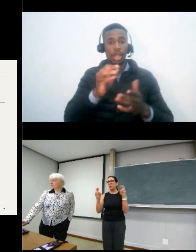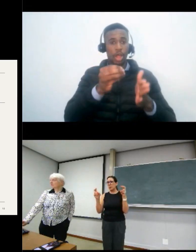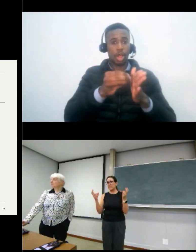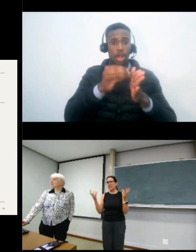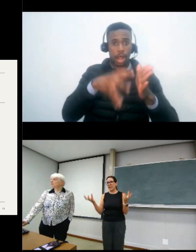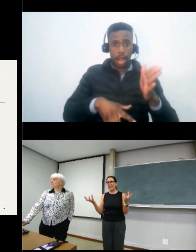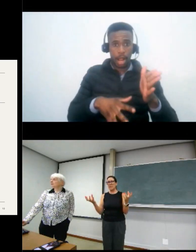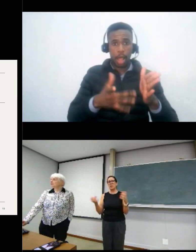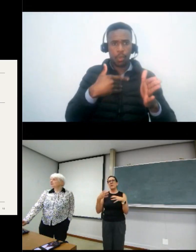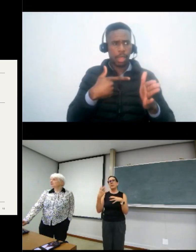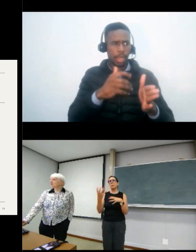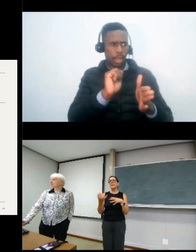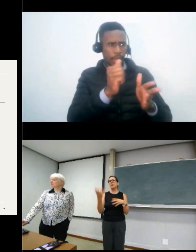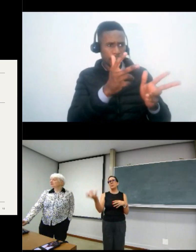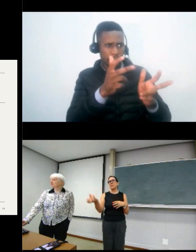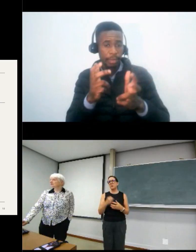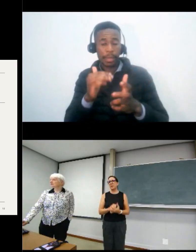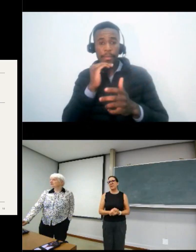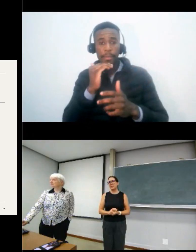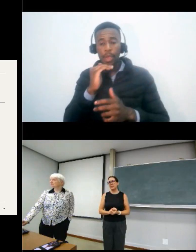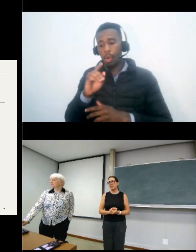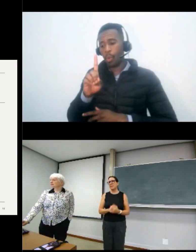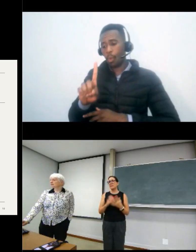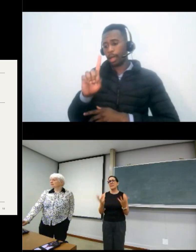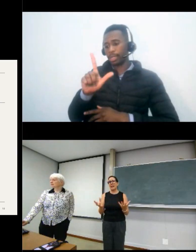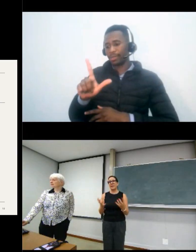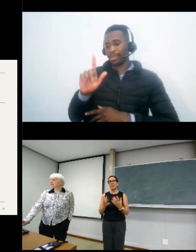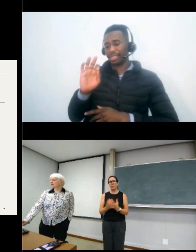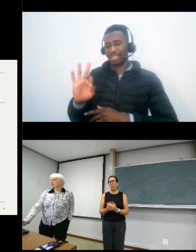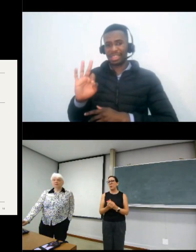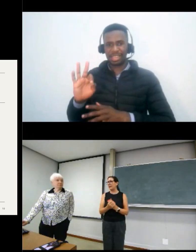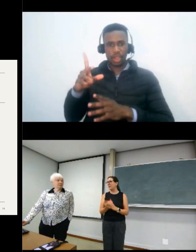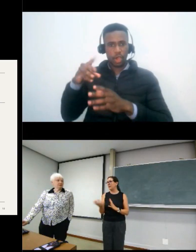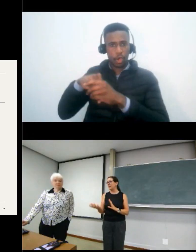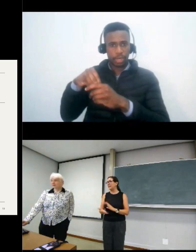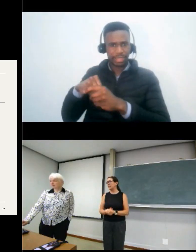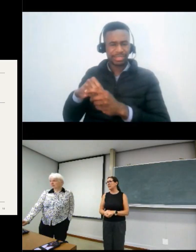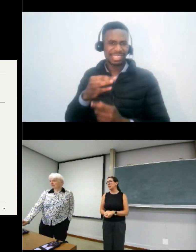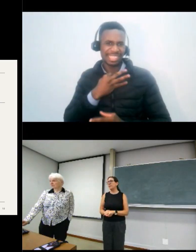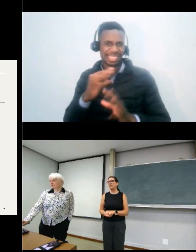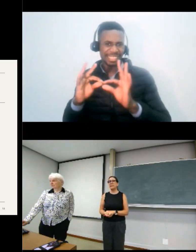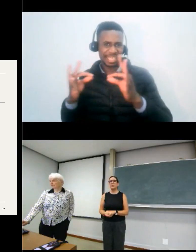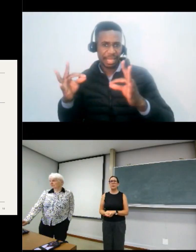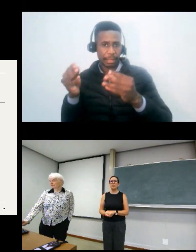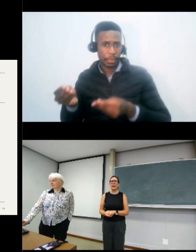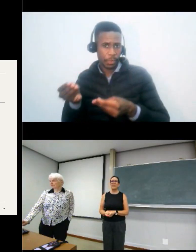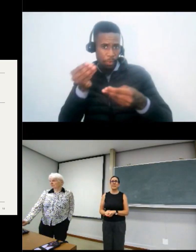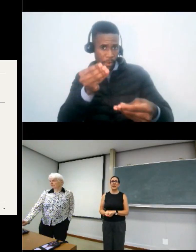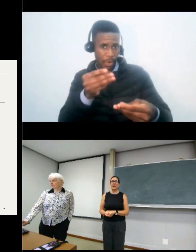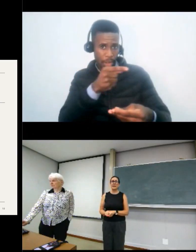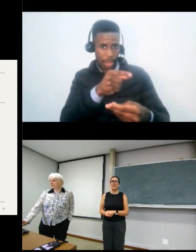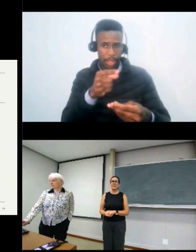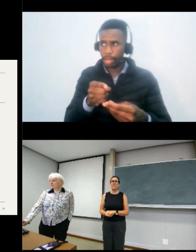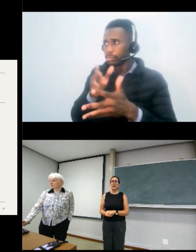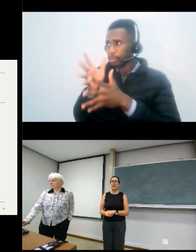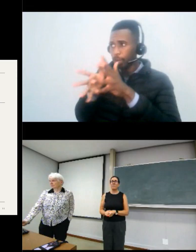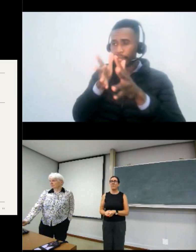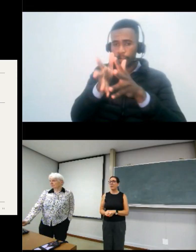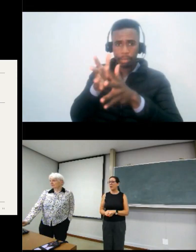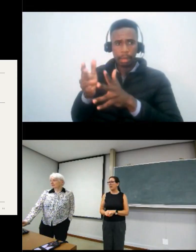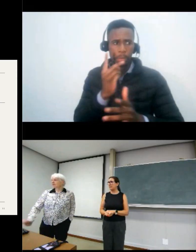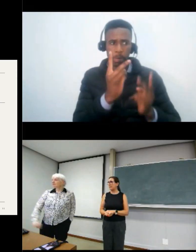or words in English that we used to elicit the sign for in these 52 adult